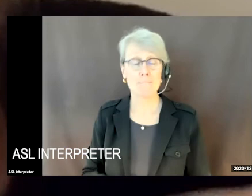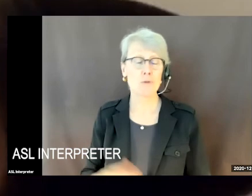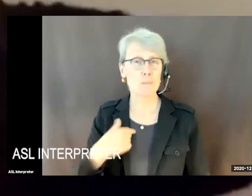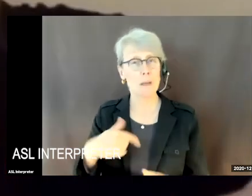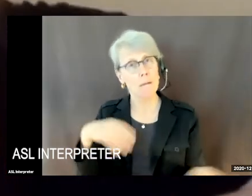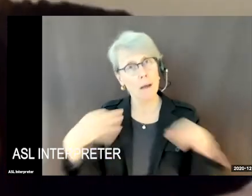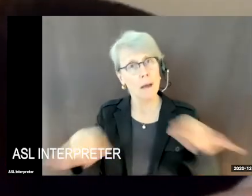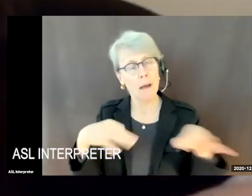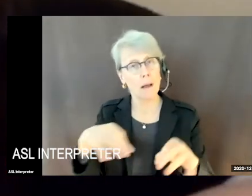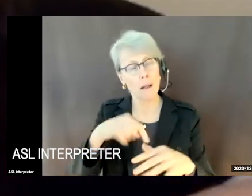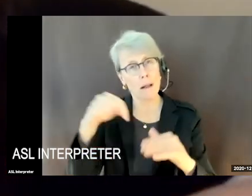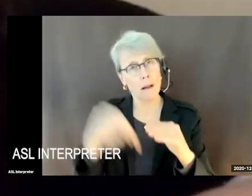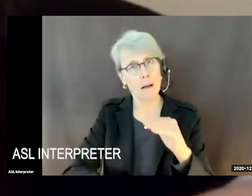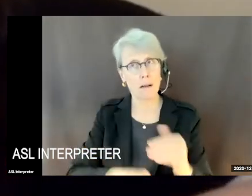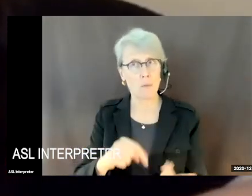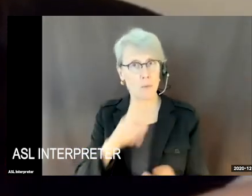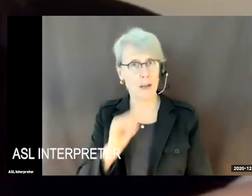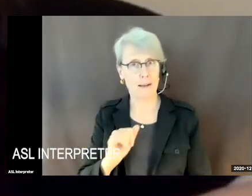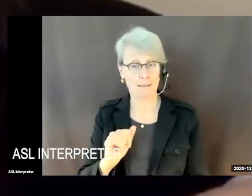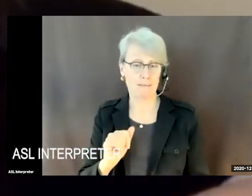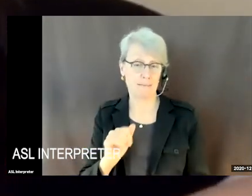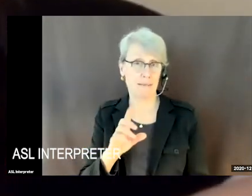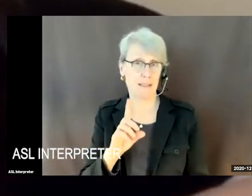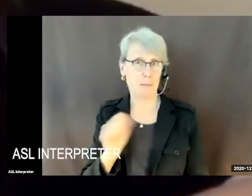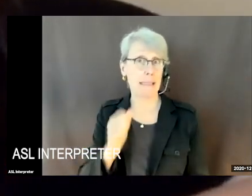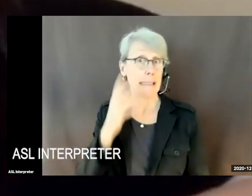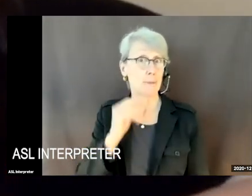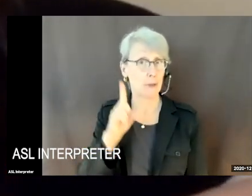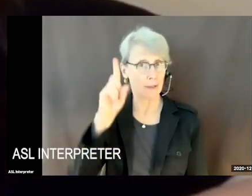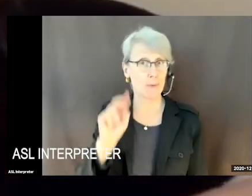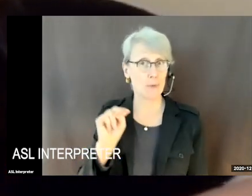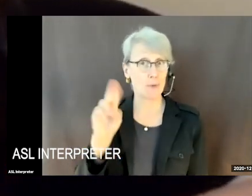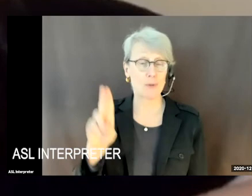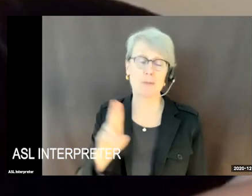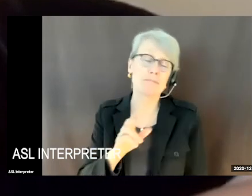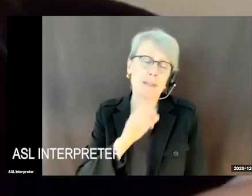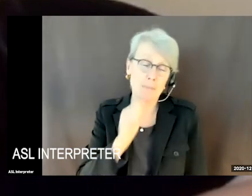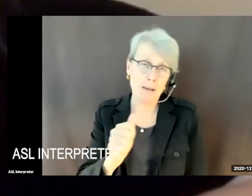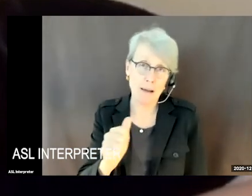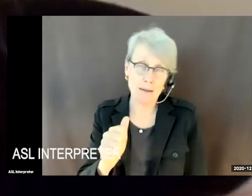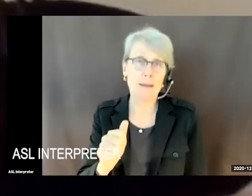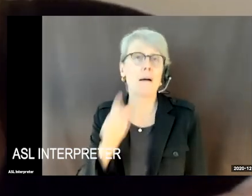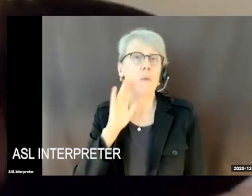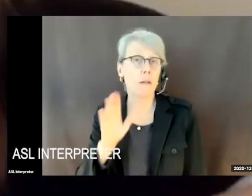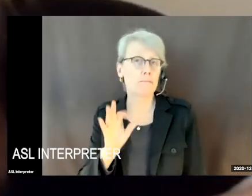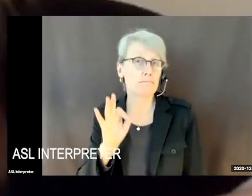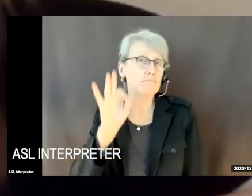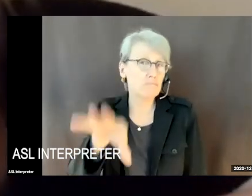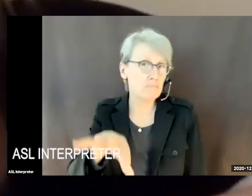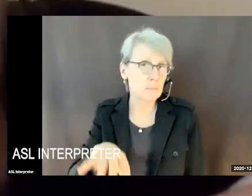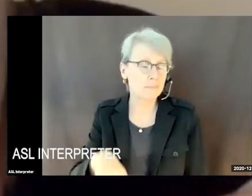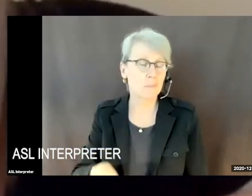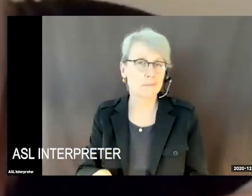I am not going to connect the dots for you for what it's like with people with disabilities, such as